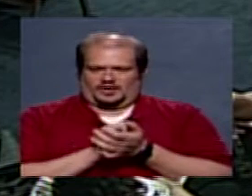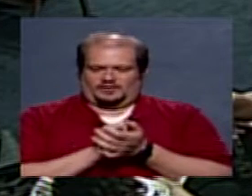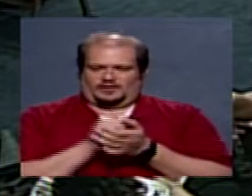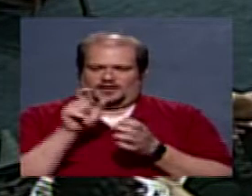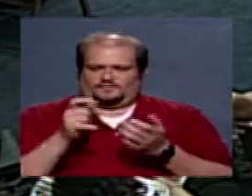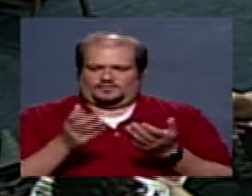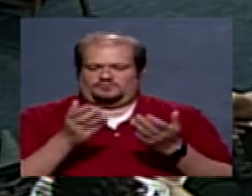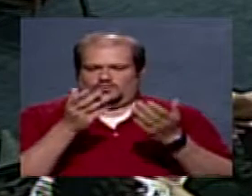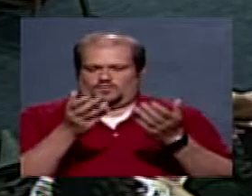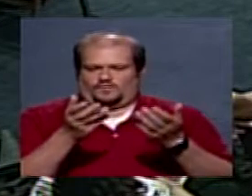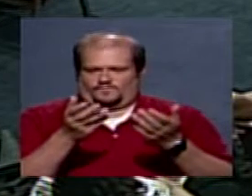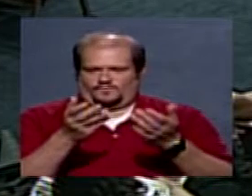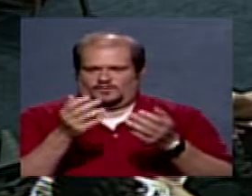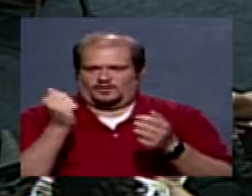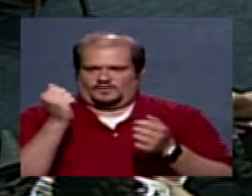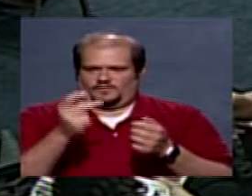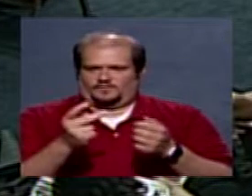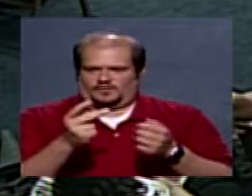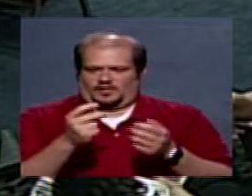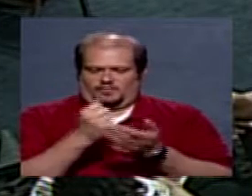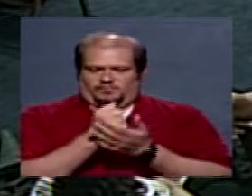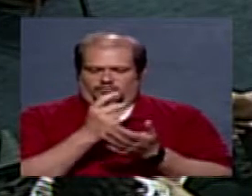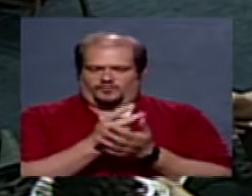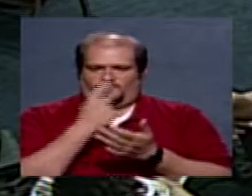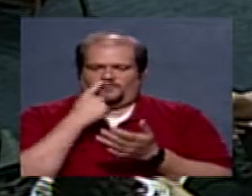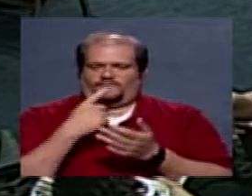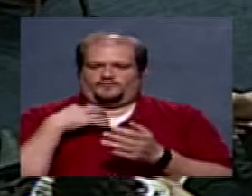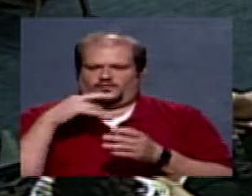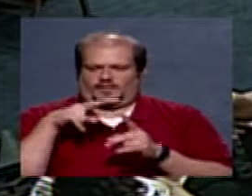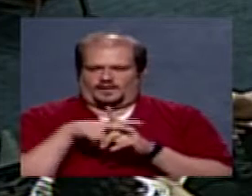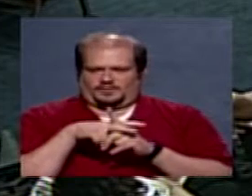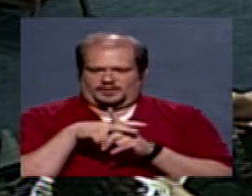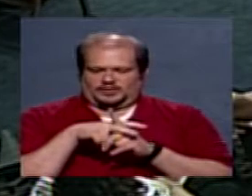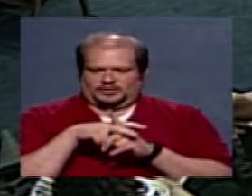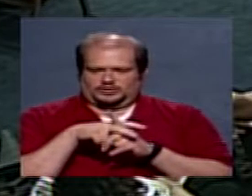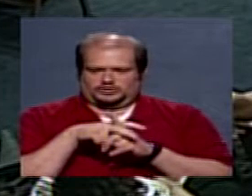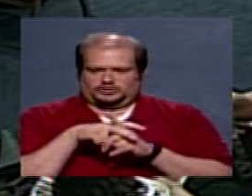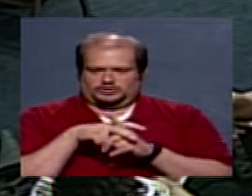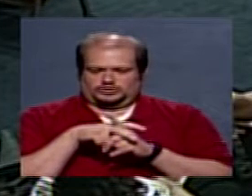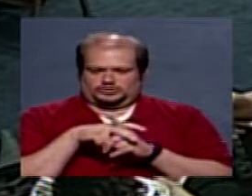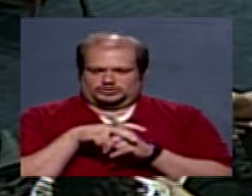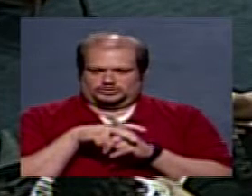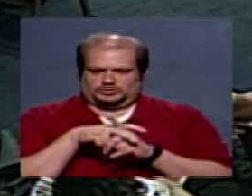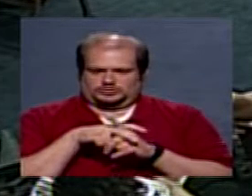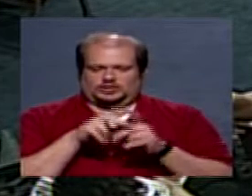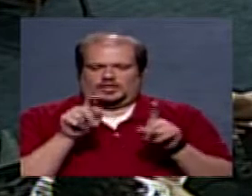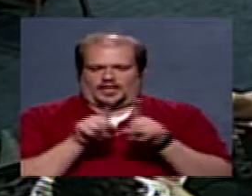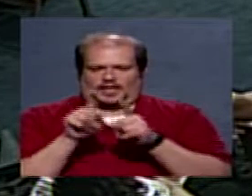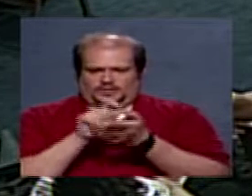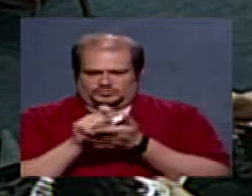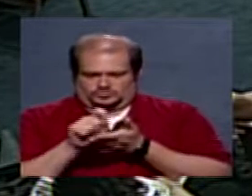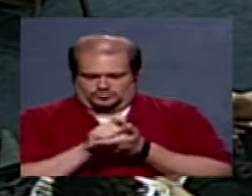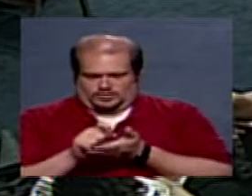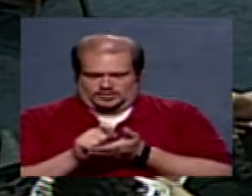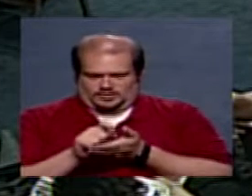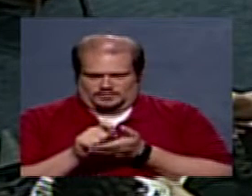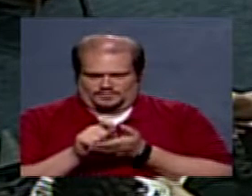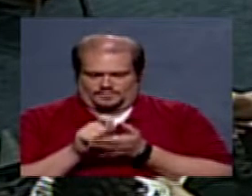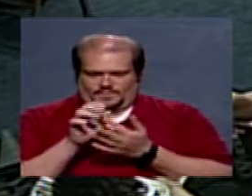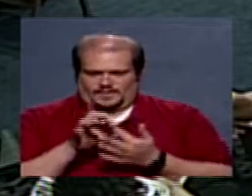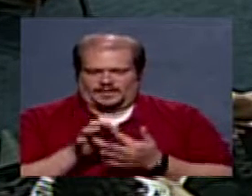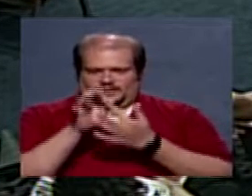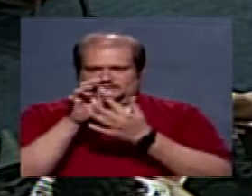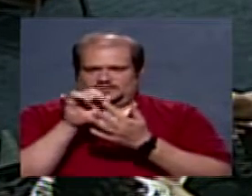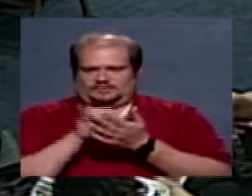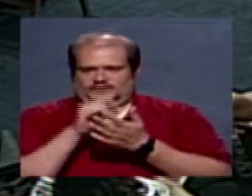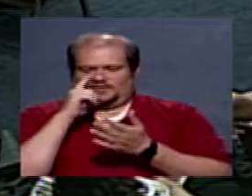have to move in the affirmative, so I move for approval of the application as written, except that